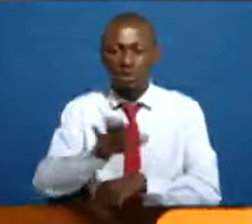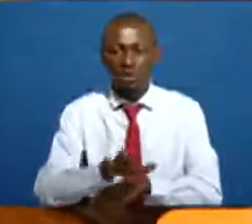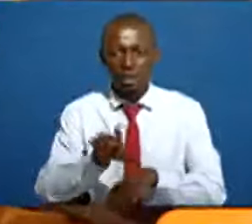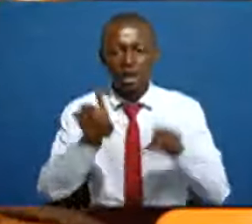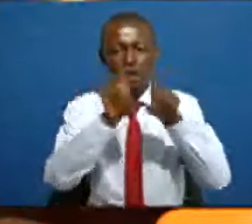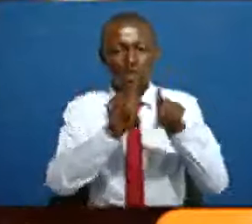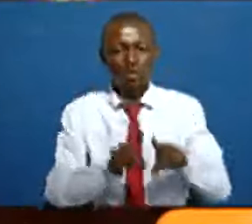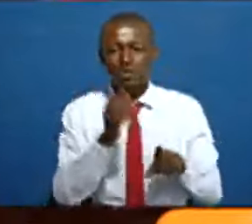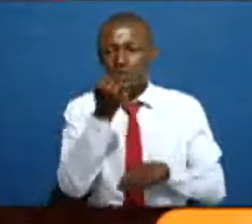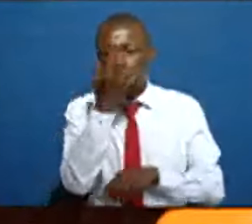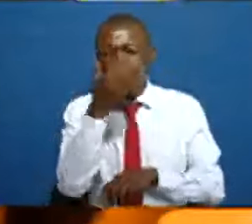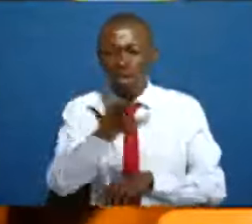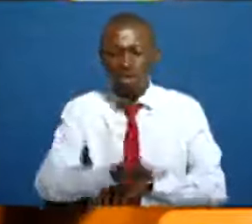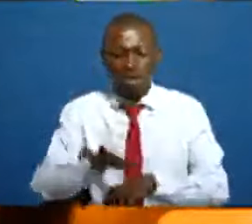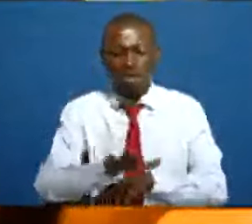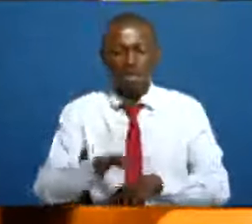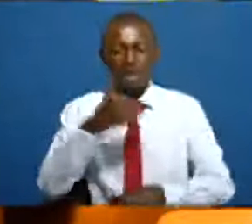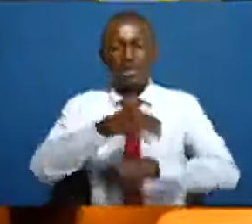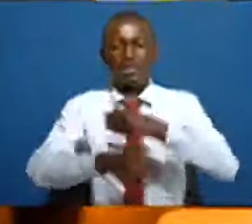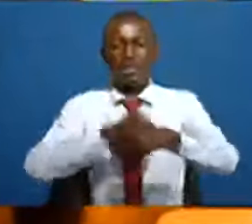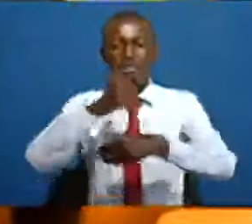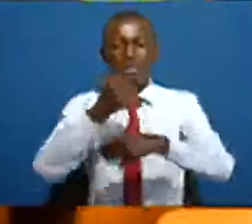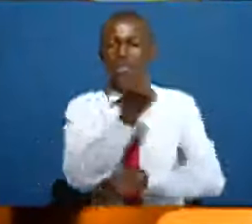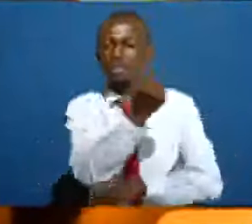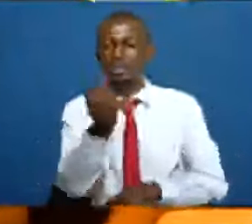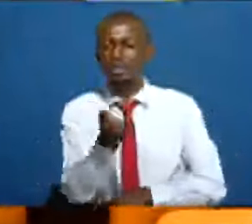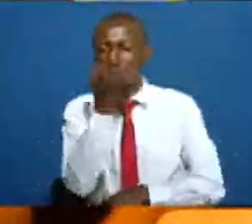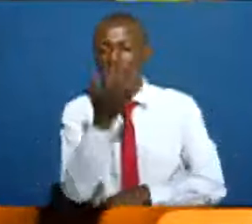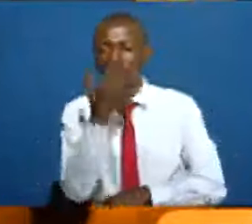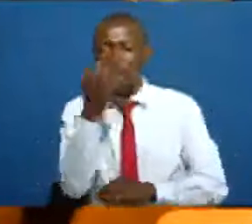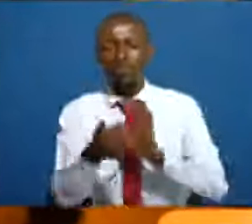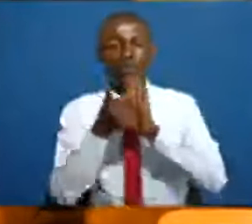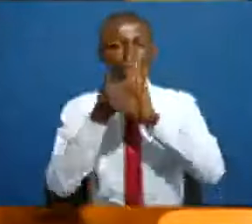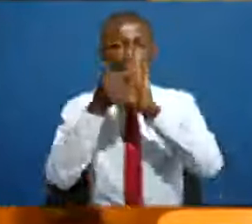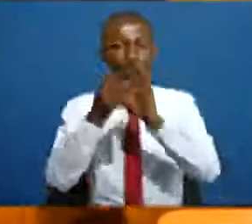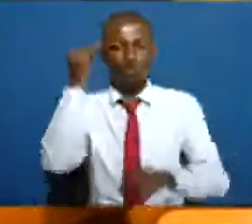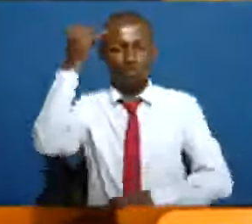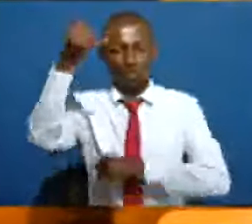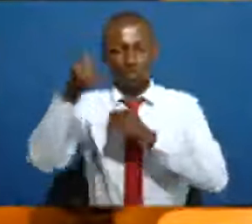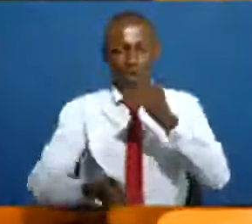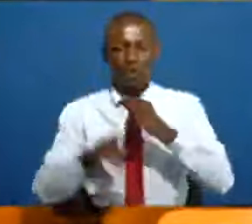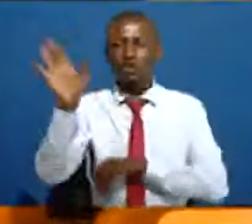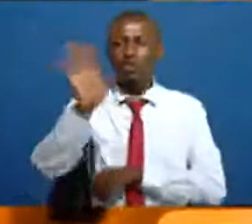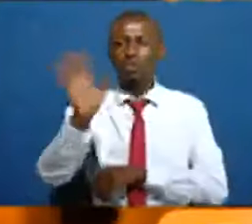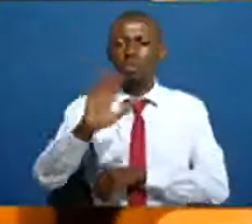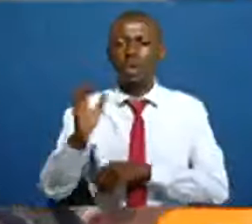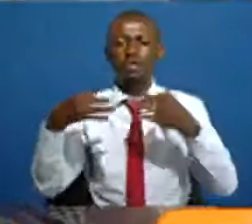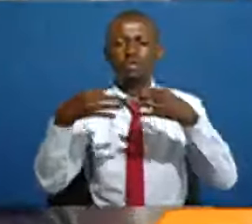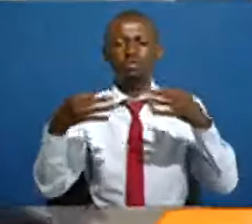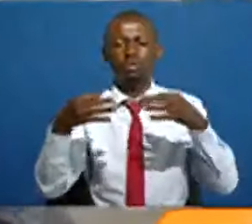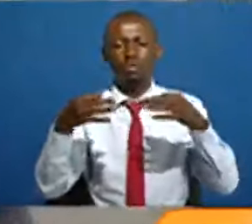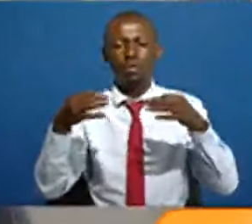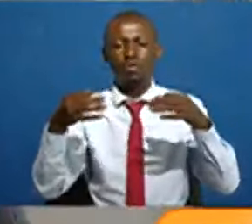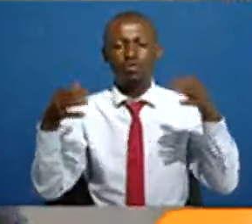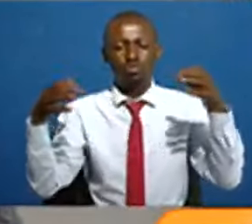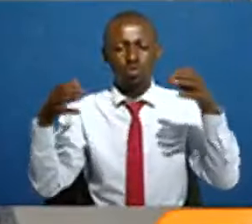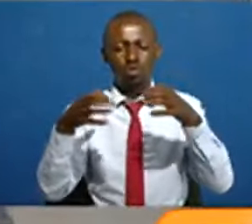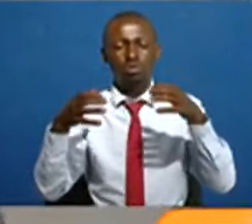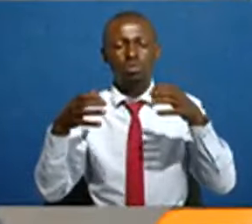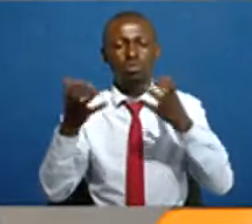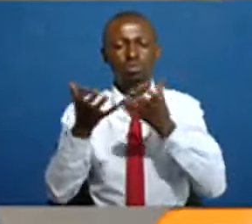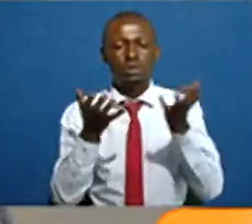ground floor of the building, each candle and floral tribute symbolizing a final farewell to their fallen colleagues. Matthew Njoroge was